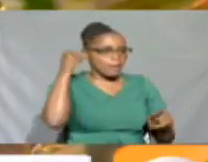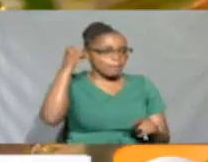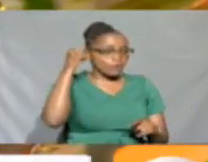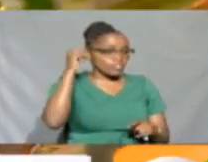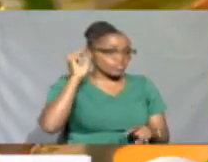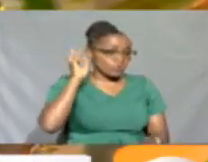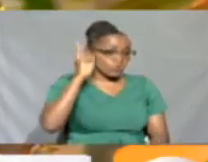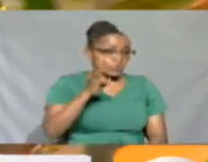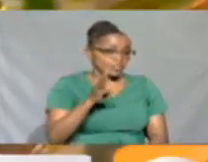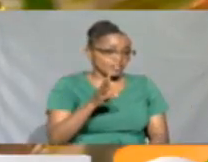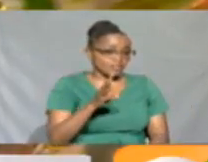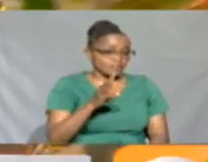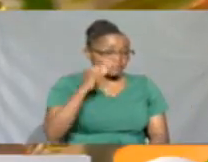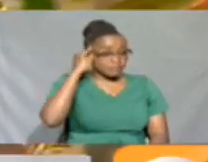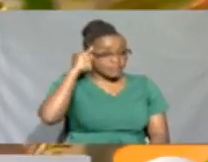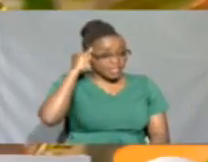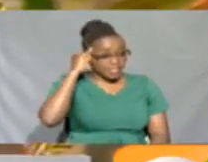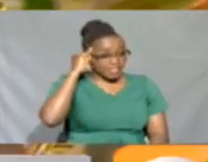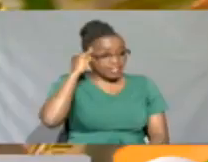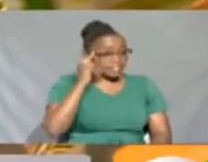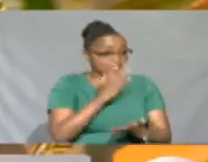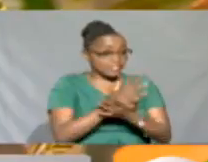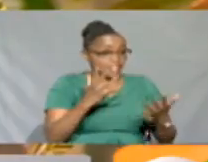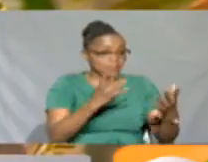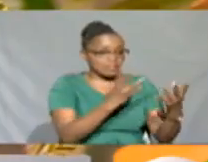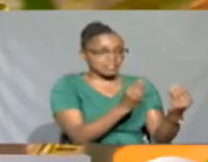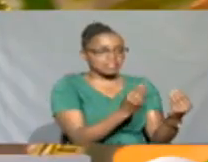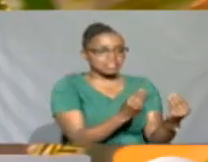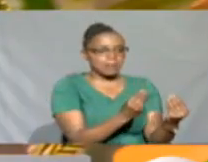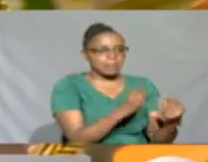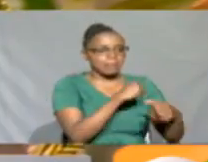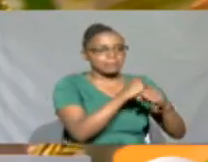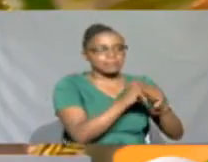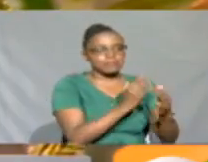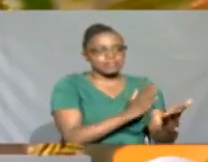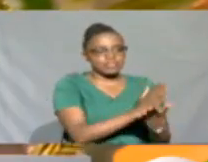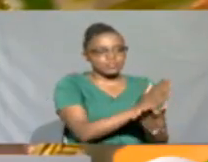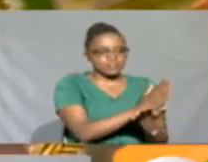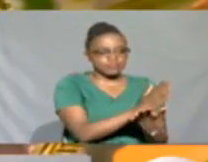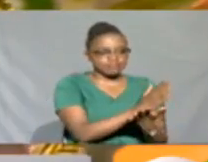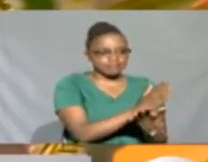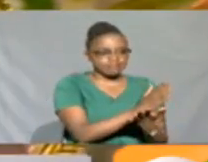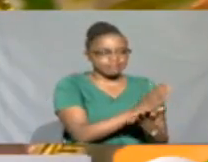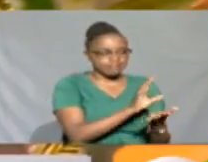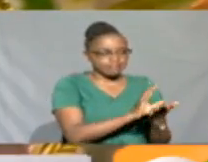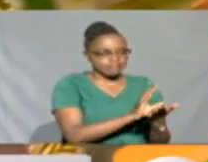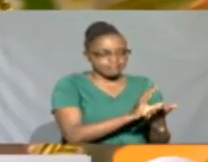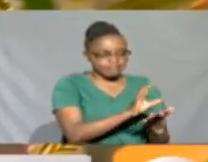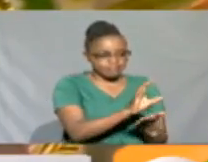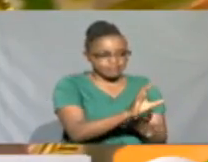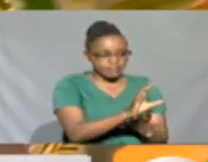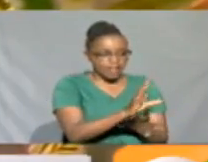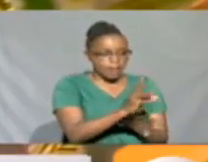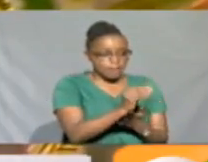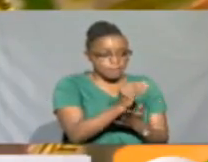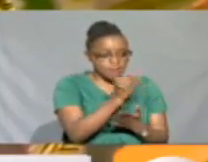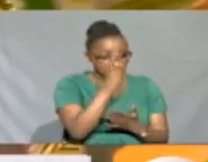will. I mean, something as simple as making sure allocating the money for